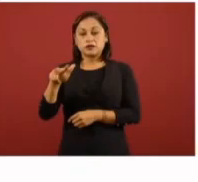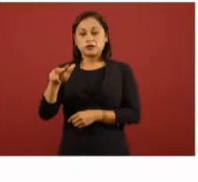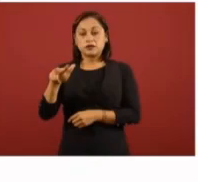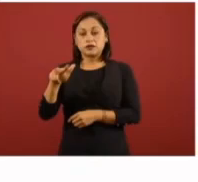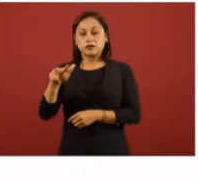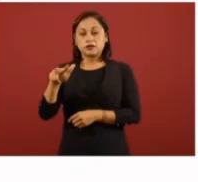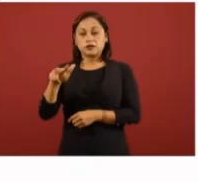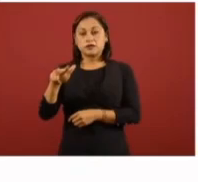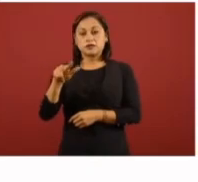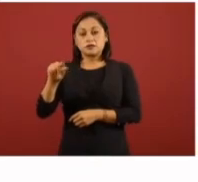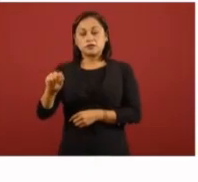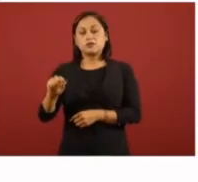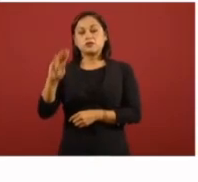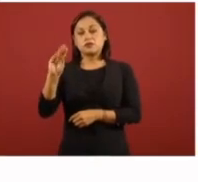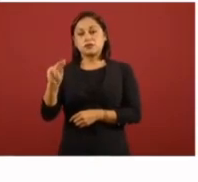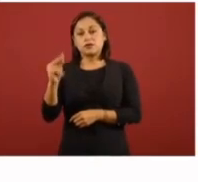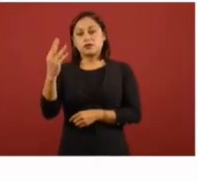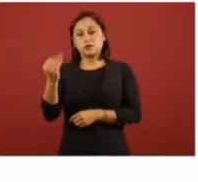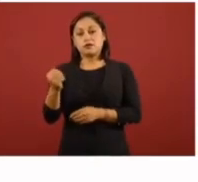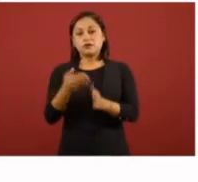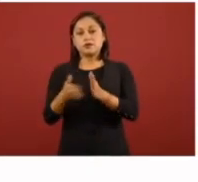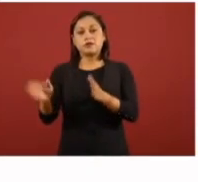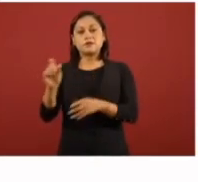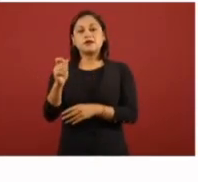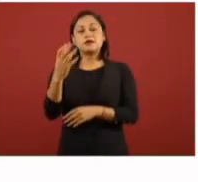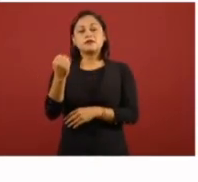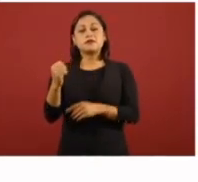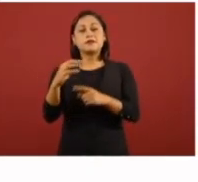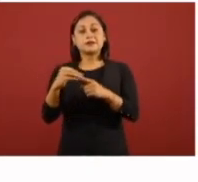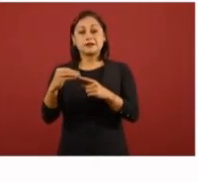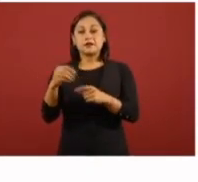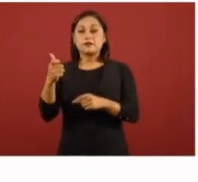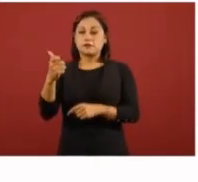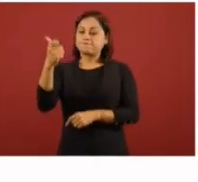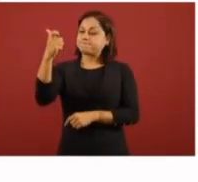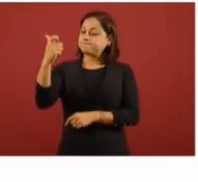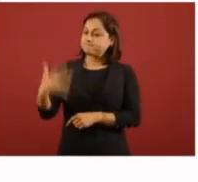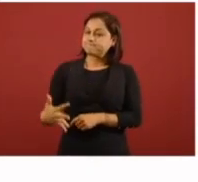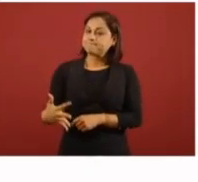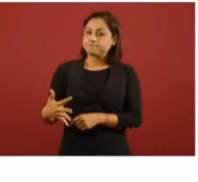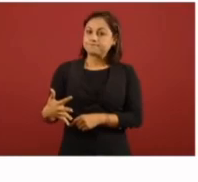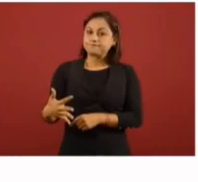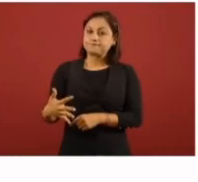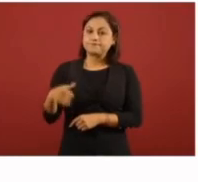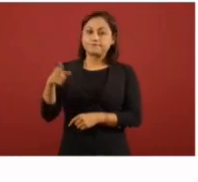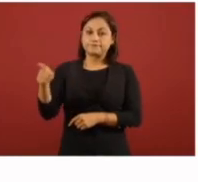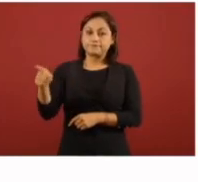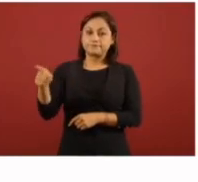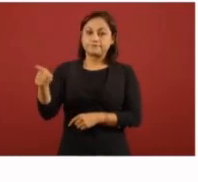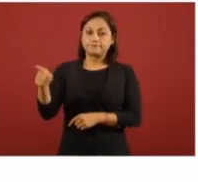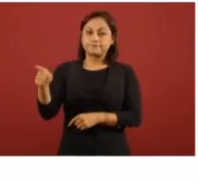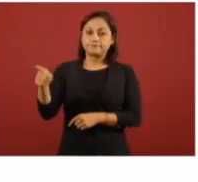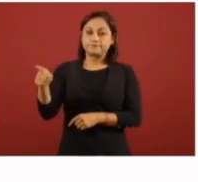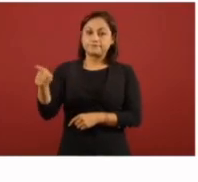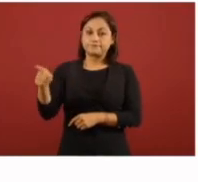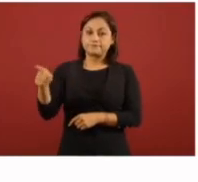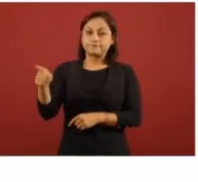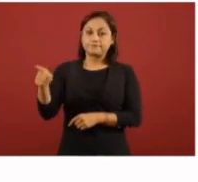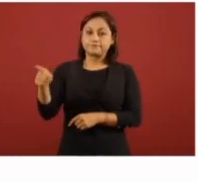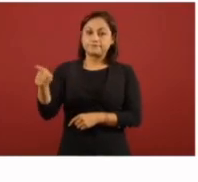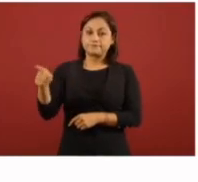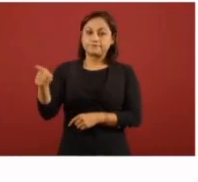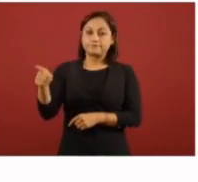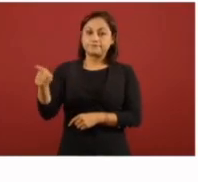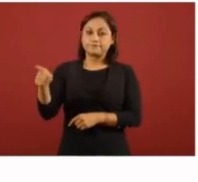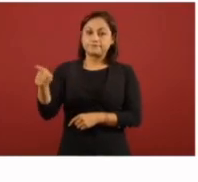best price on that one. 9 centavos es el más económico en gasolina premium. En el diésel, So